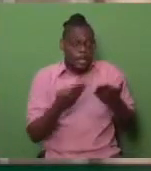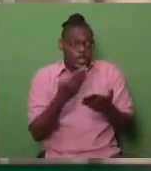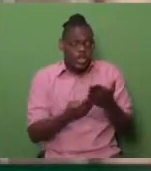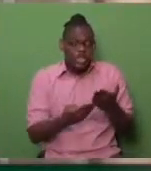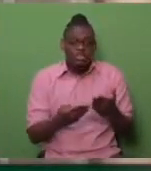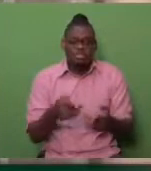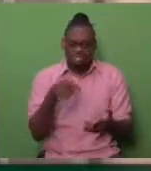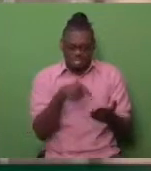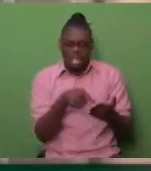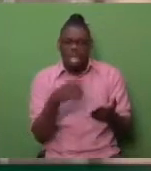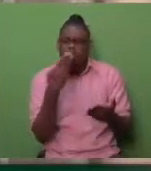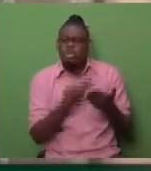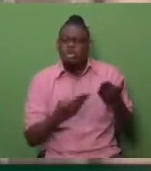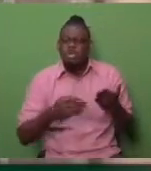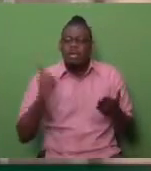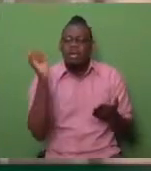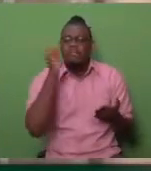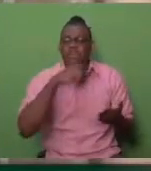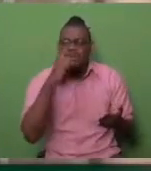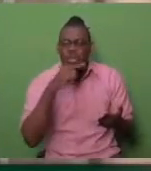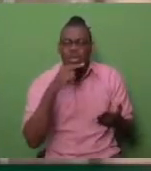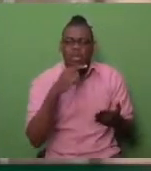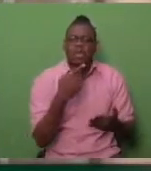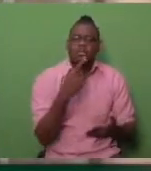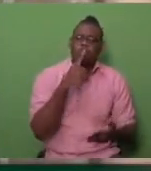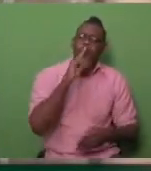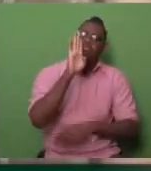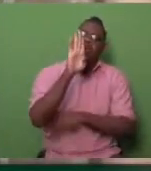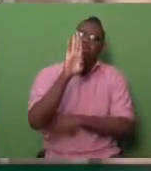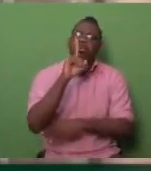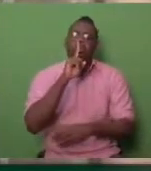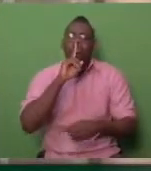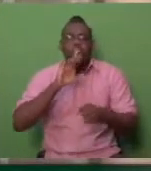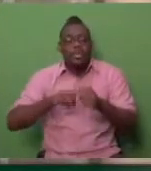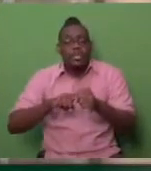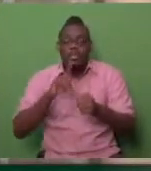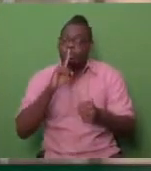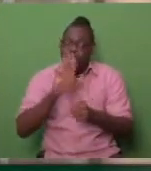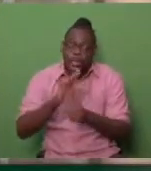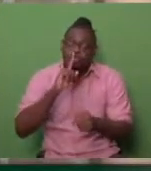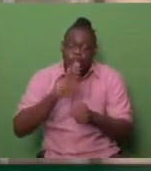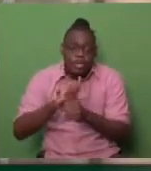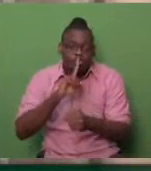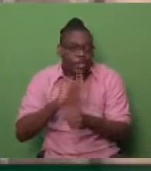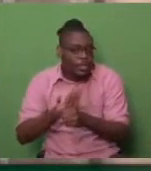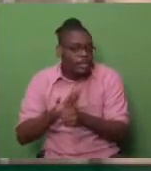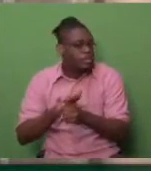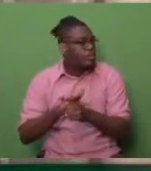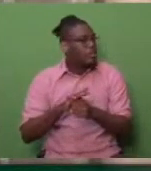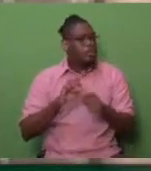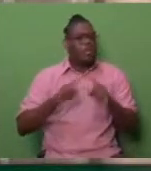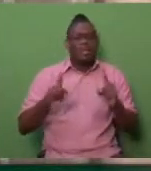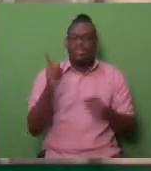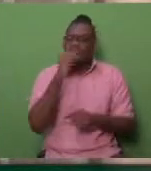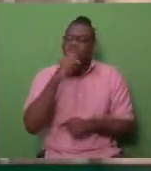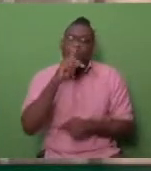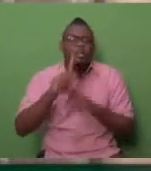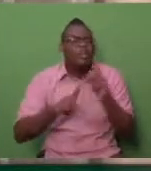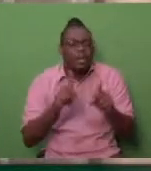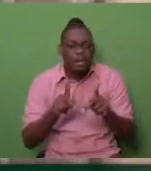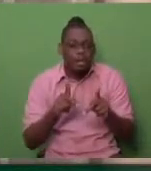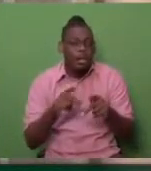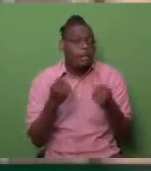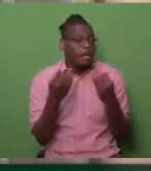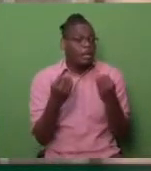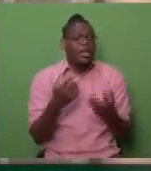pure nonsensical pronouncements, a budget aimed at pulling wool over the eyes of a desperate population, a